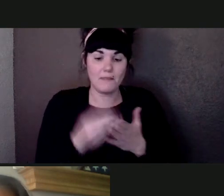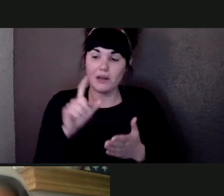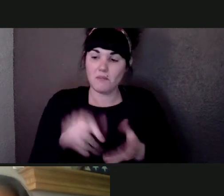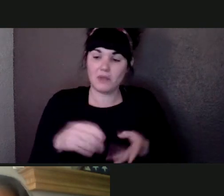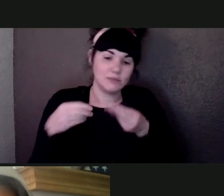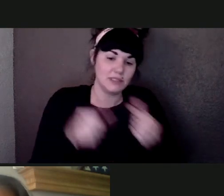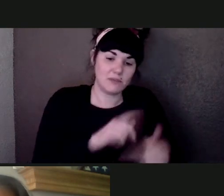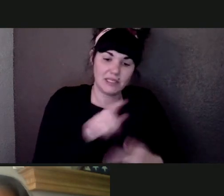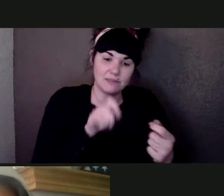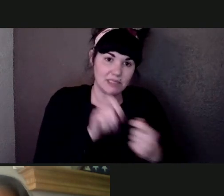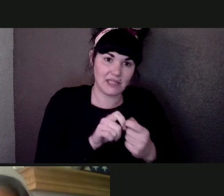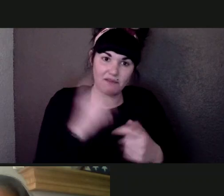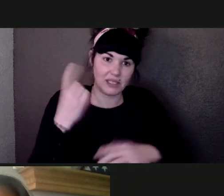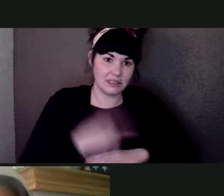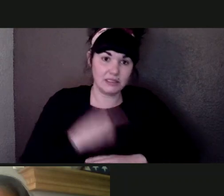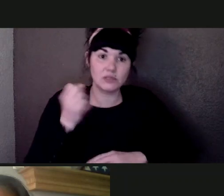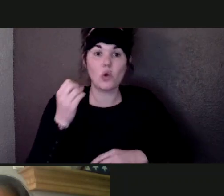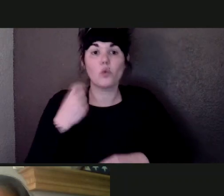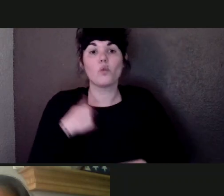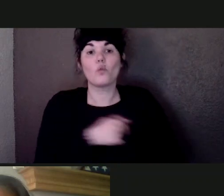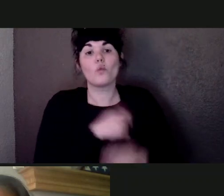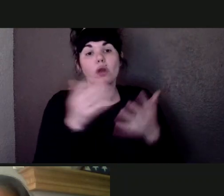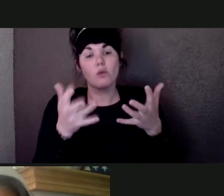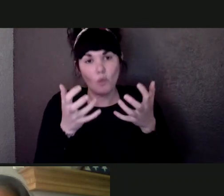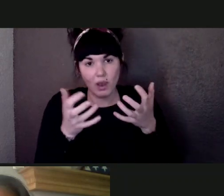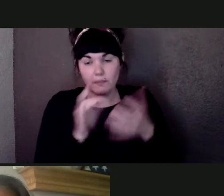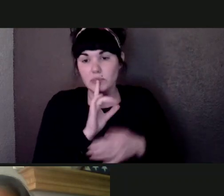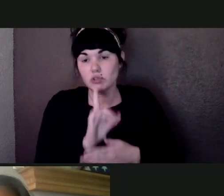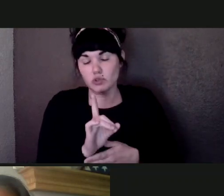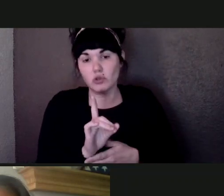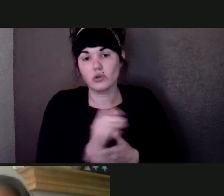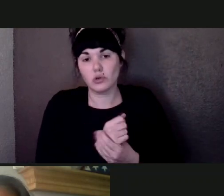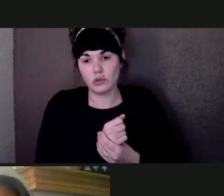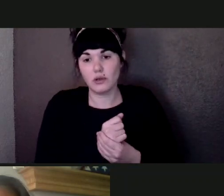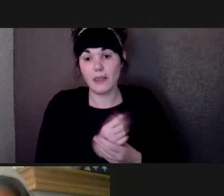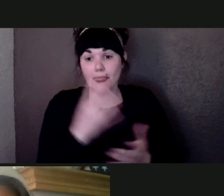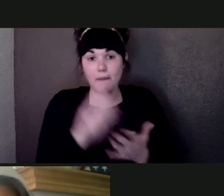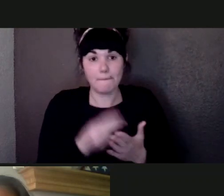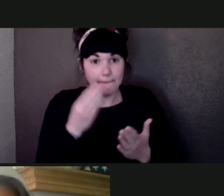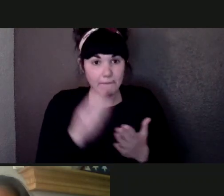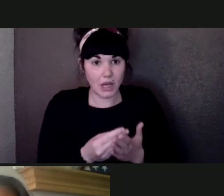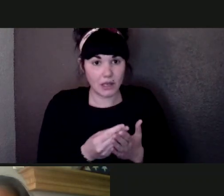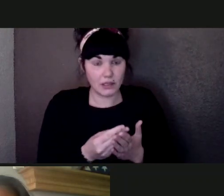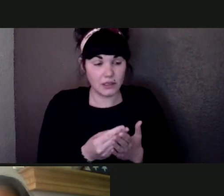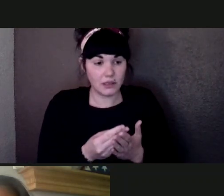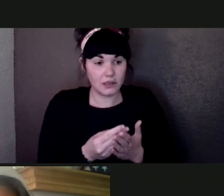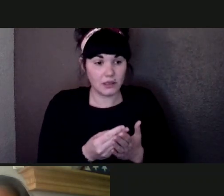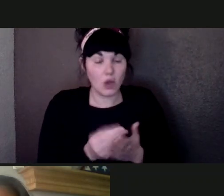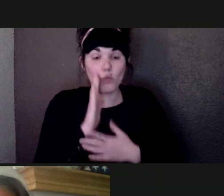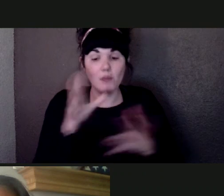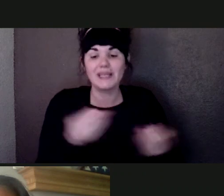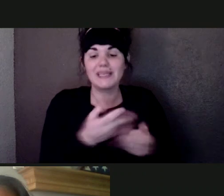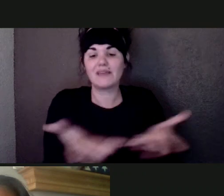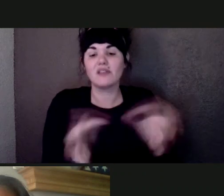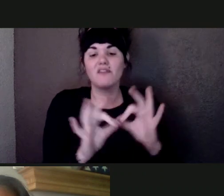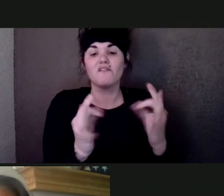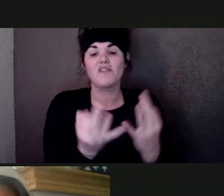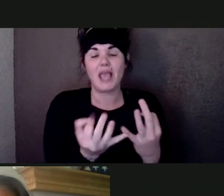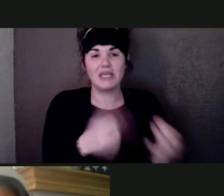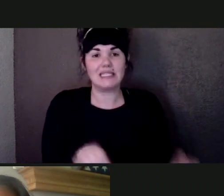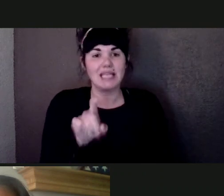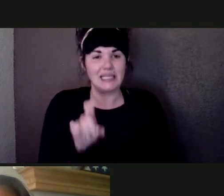and we know that, that we, we want to make sure that we're getting these dollars out to our families that need them, you know,